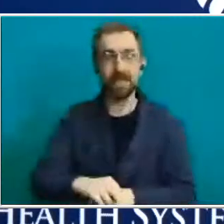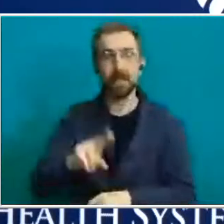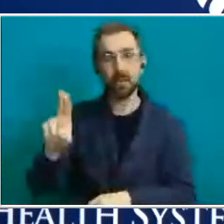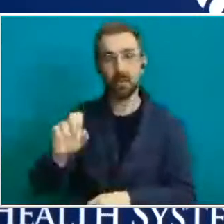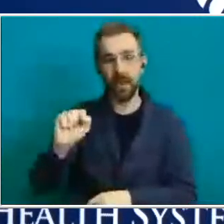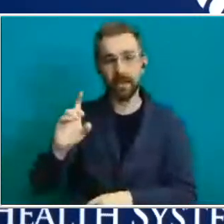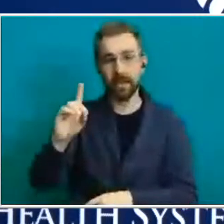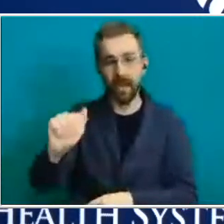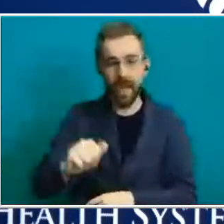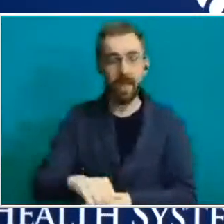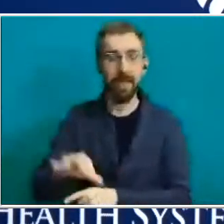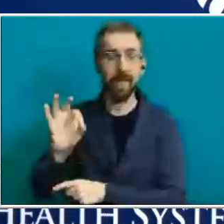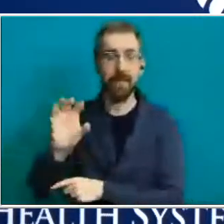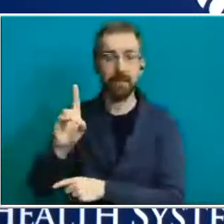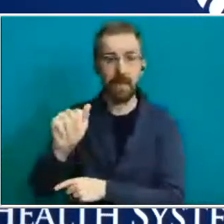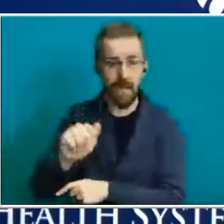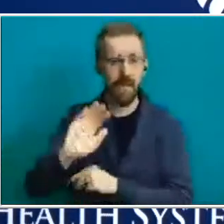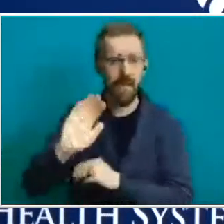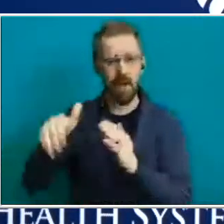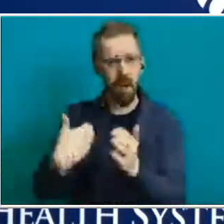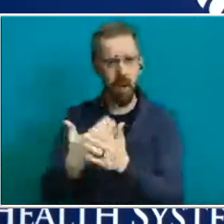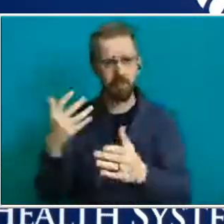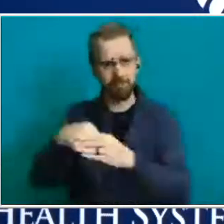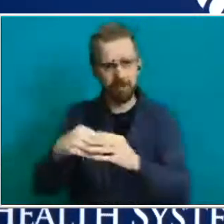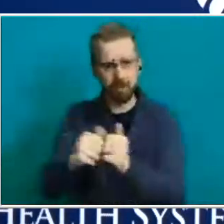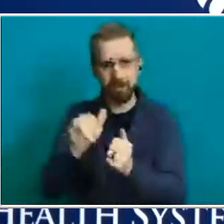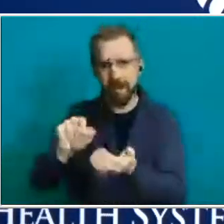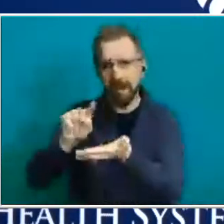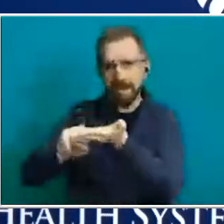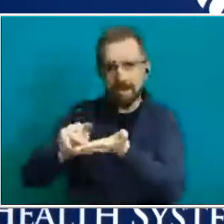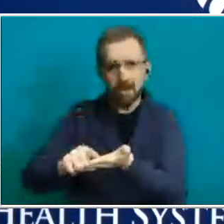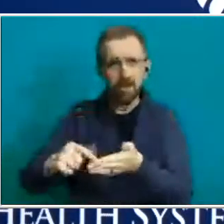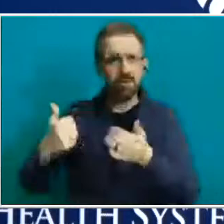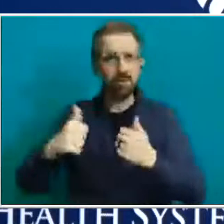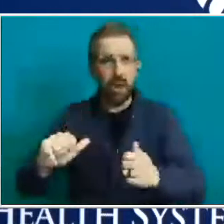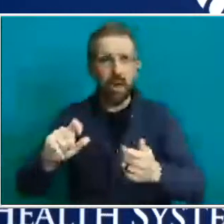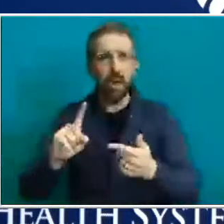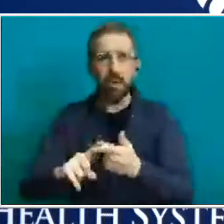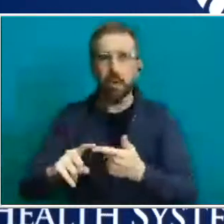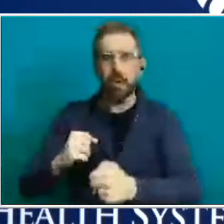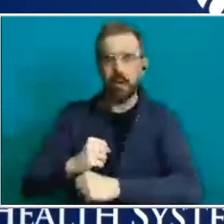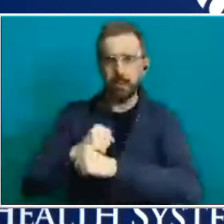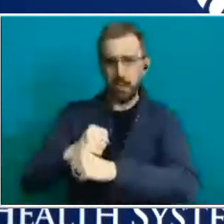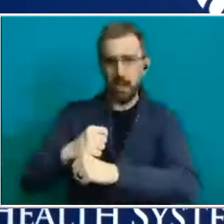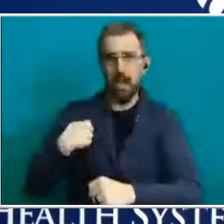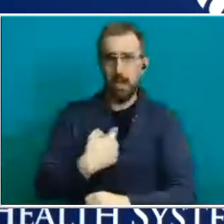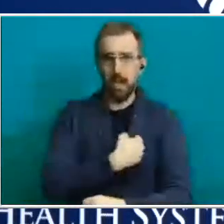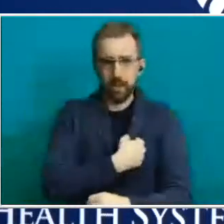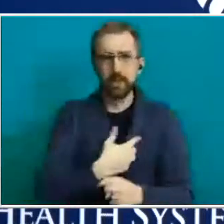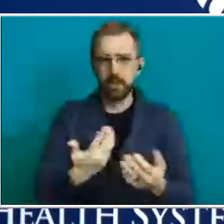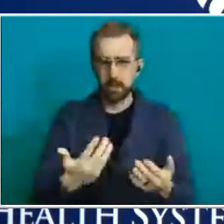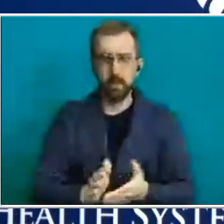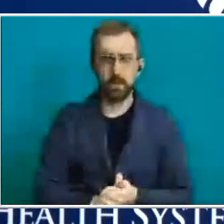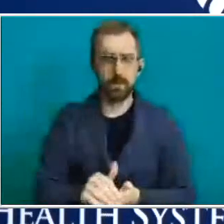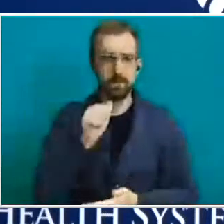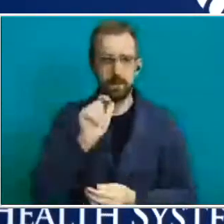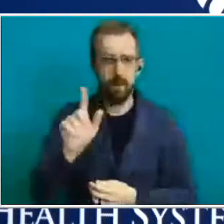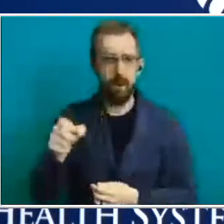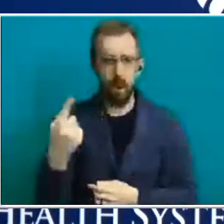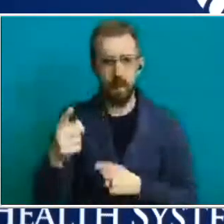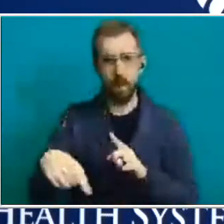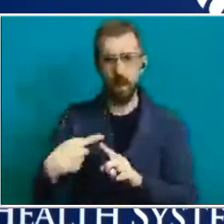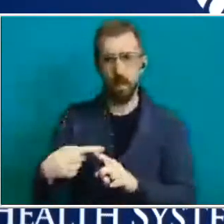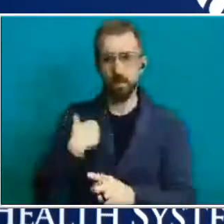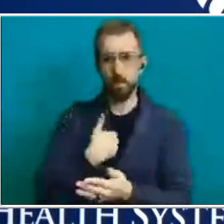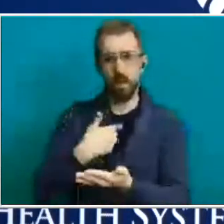FDA. They are all involved in this investigation in trying to protect us, not only when we buy our products,